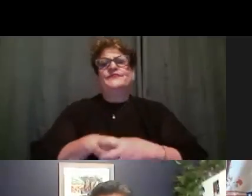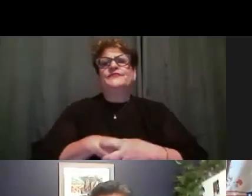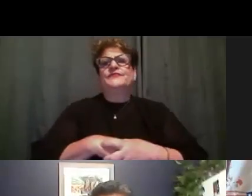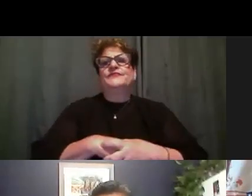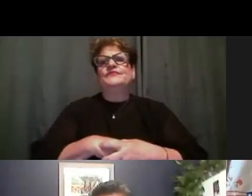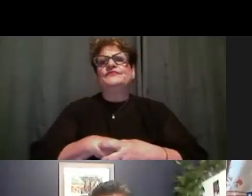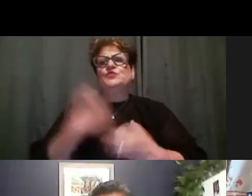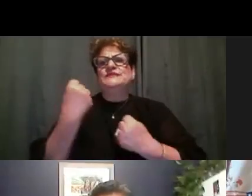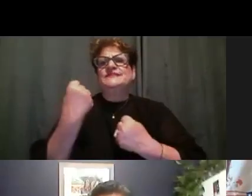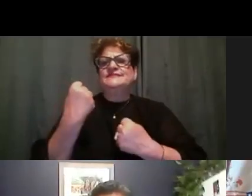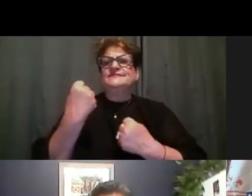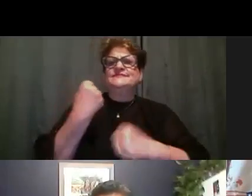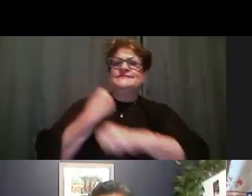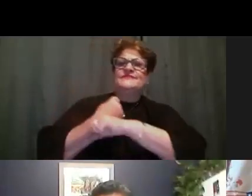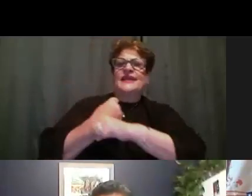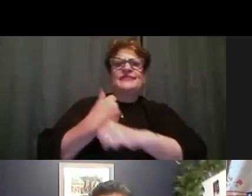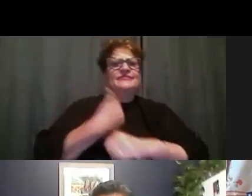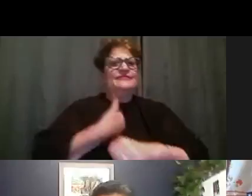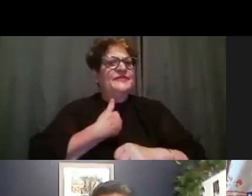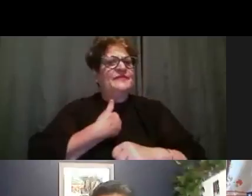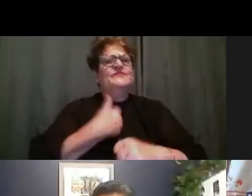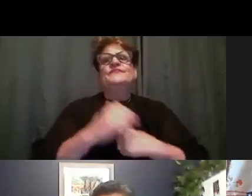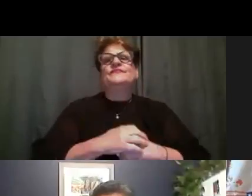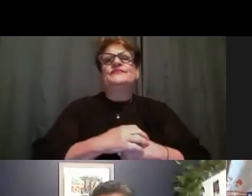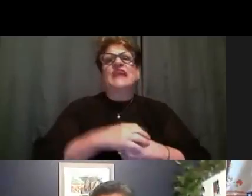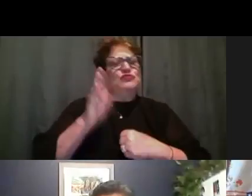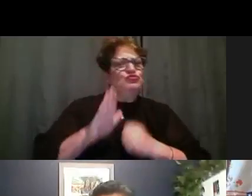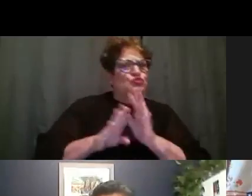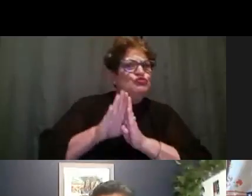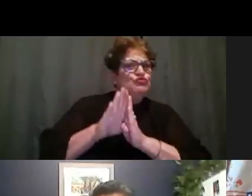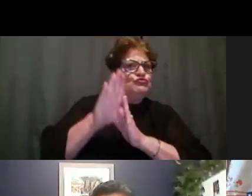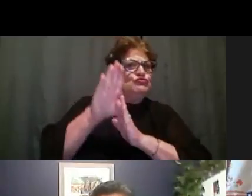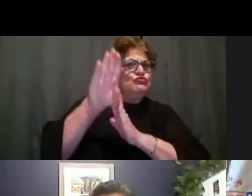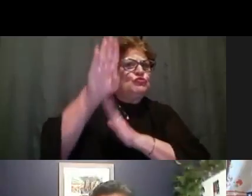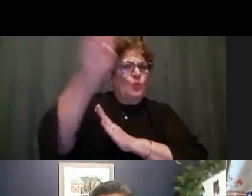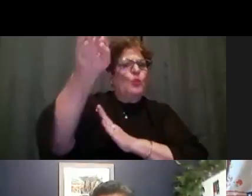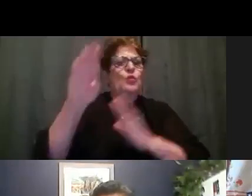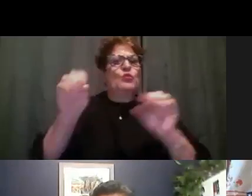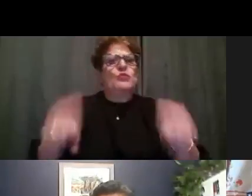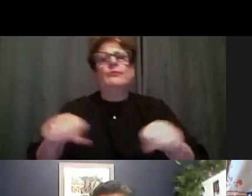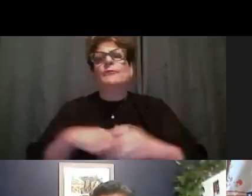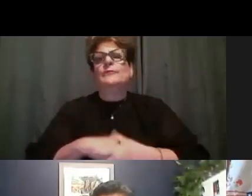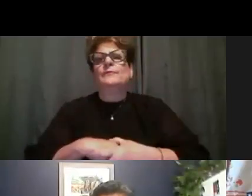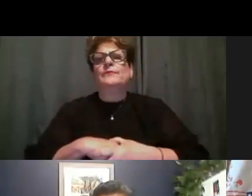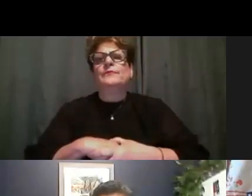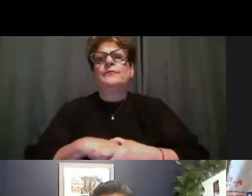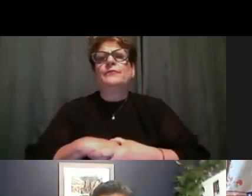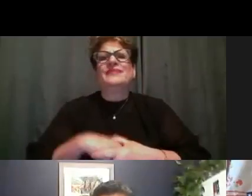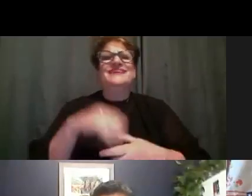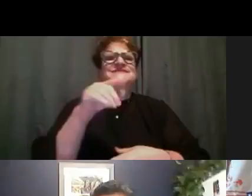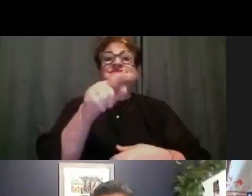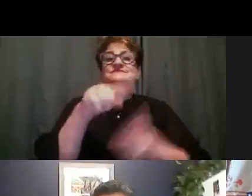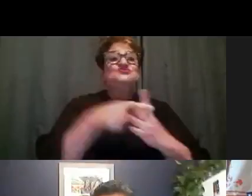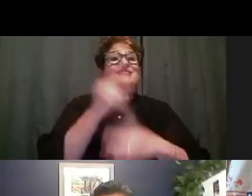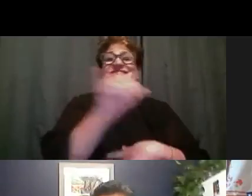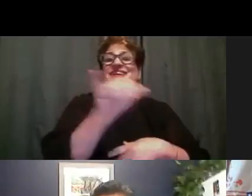self-independent and grow. And it starts, like Emily said,